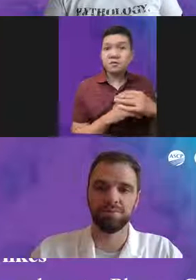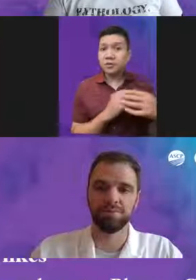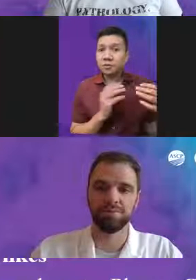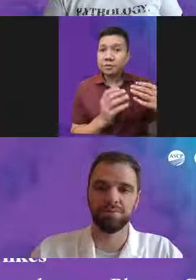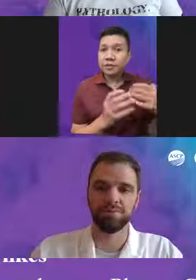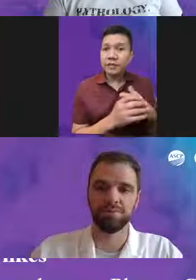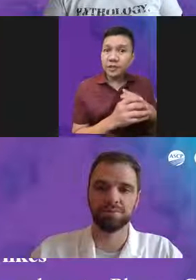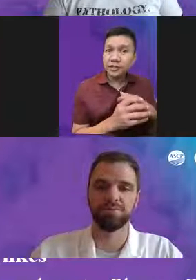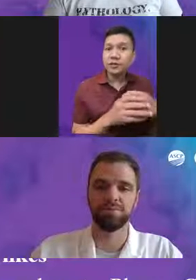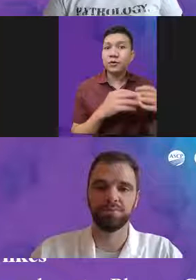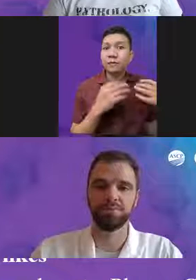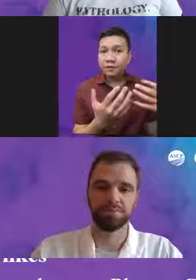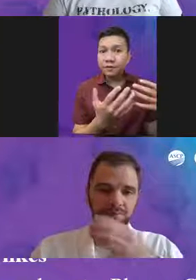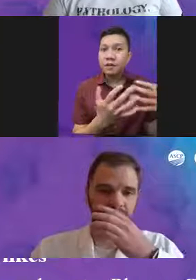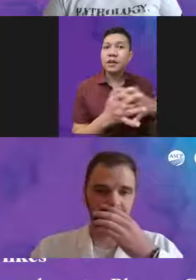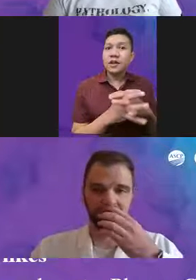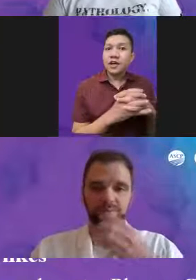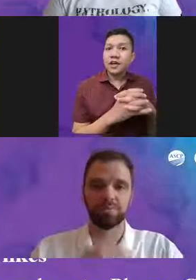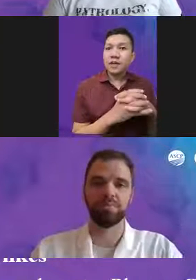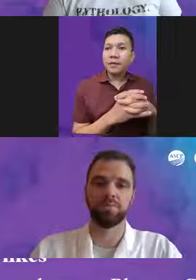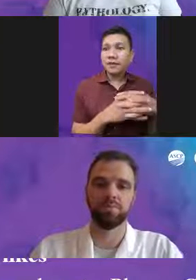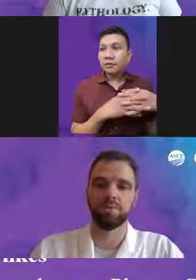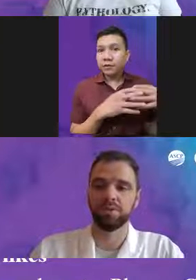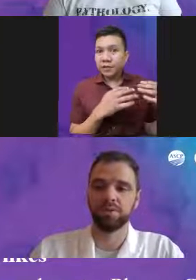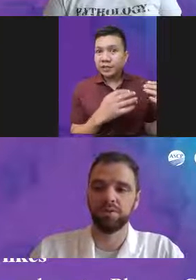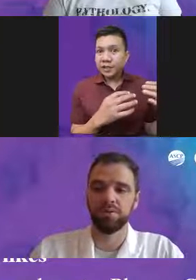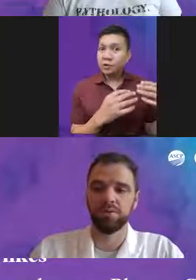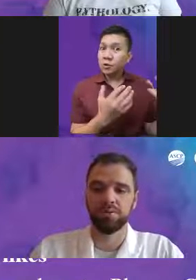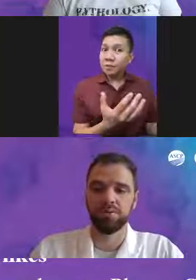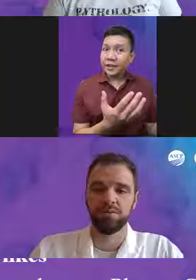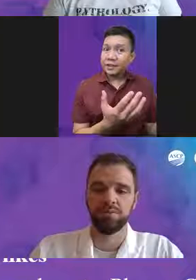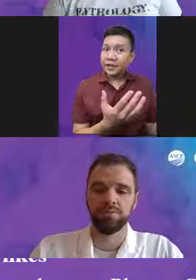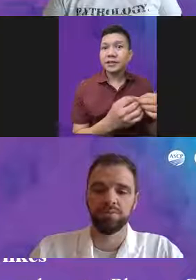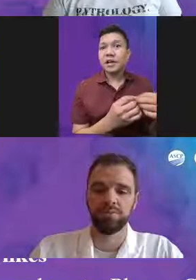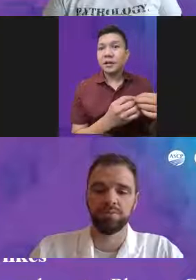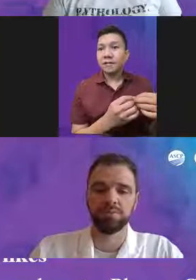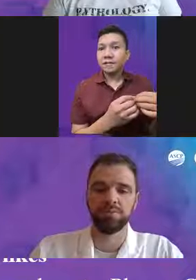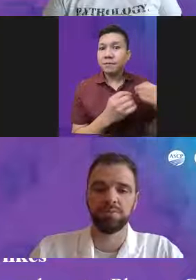ER with, you know, infection or fever. And then when you see it,